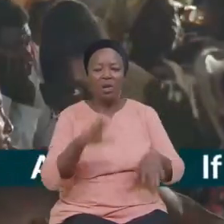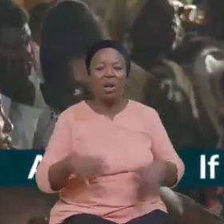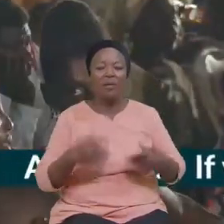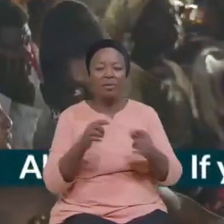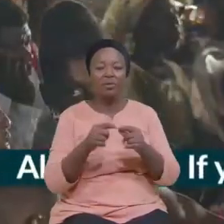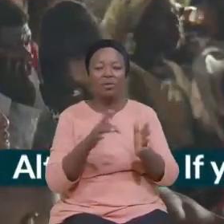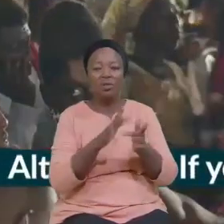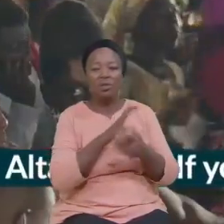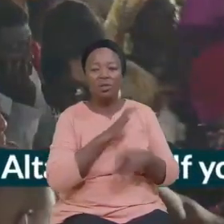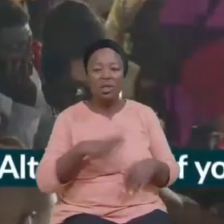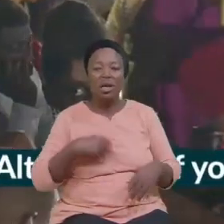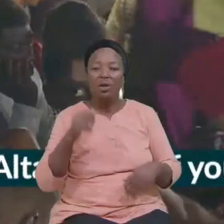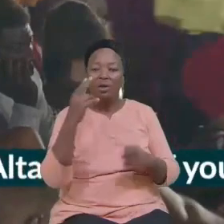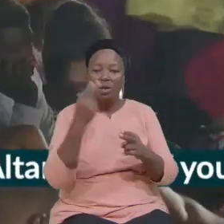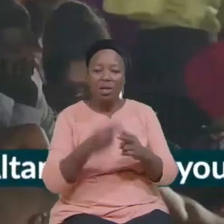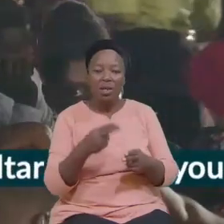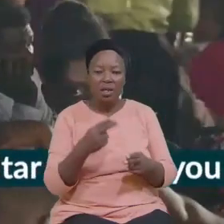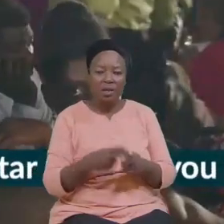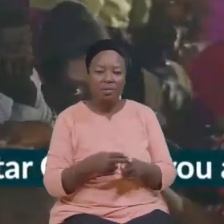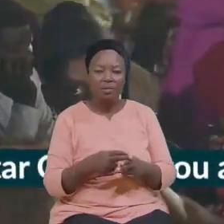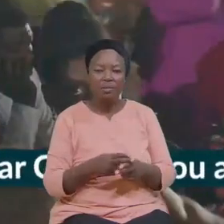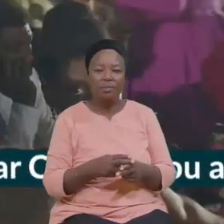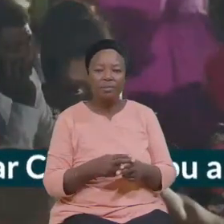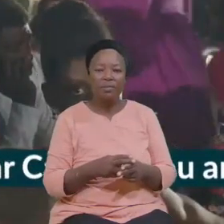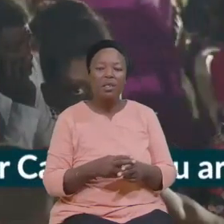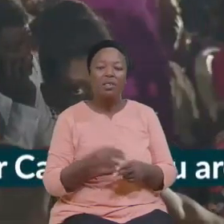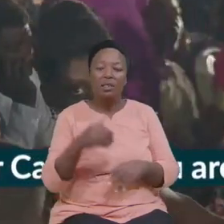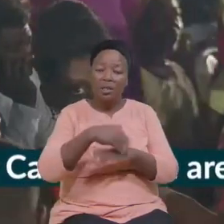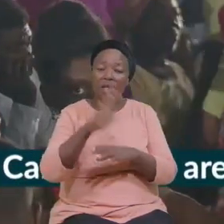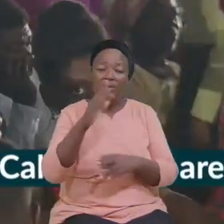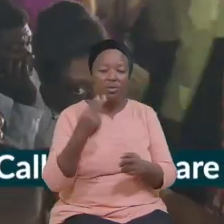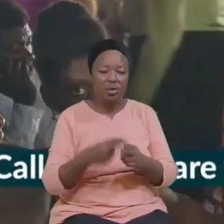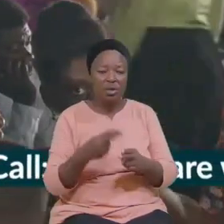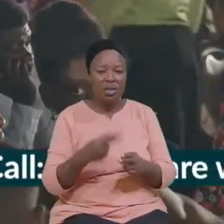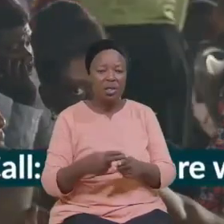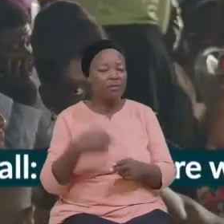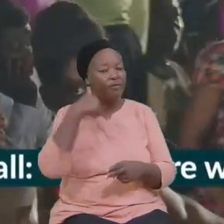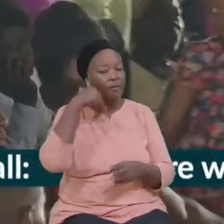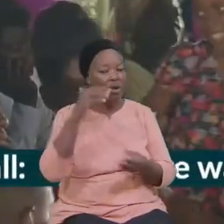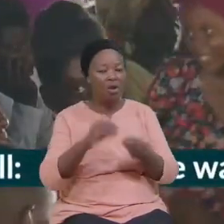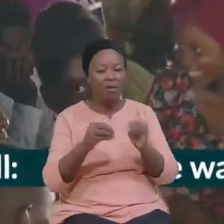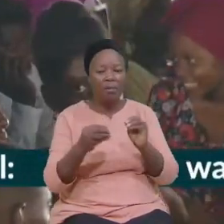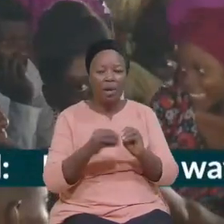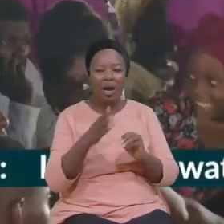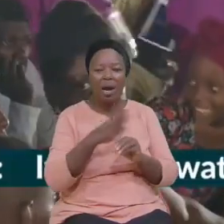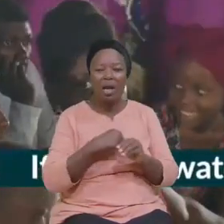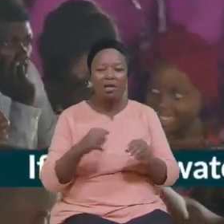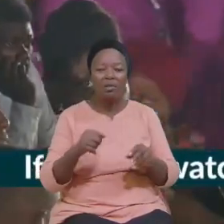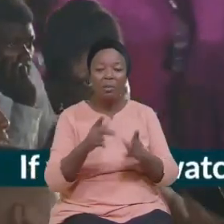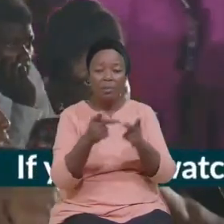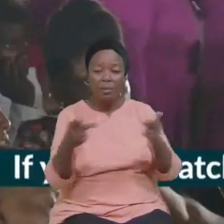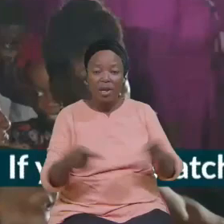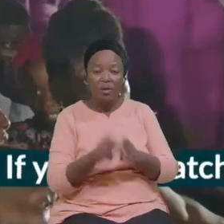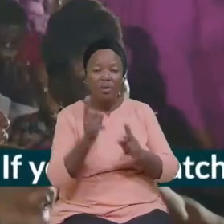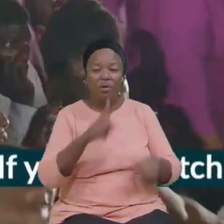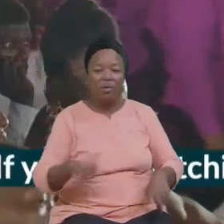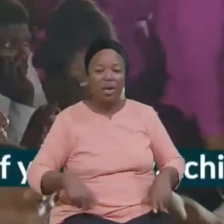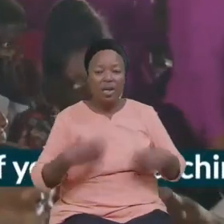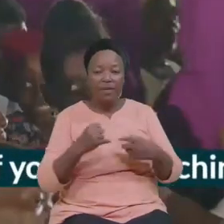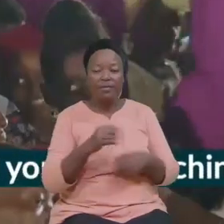your name, send your name, phone number, and your location address